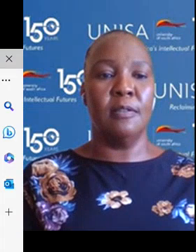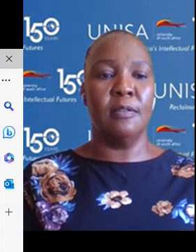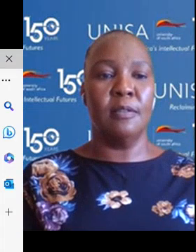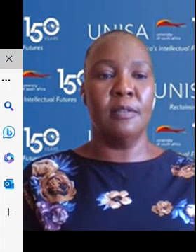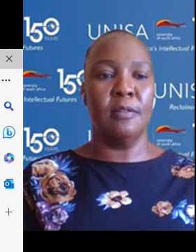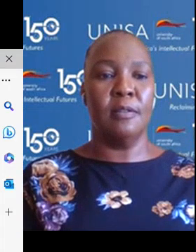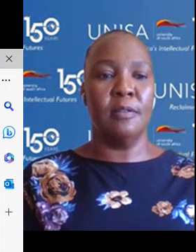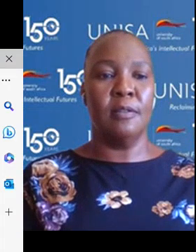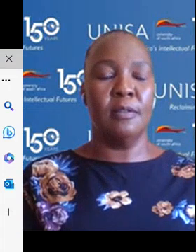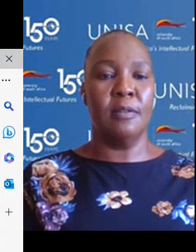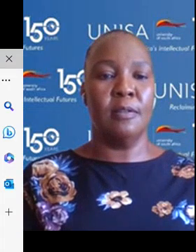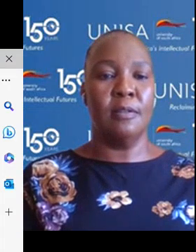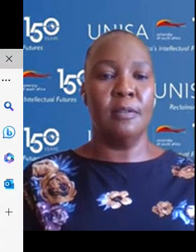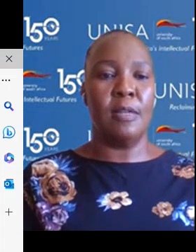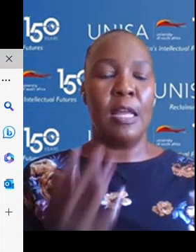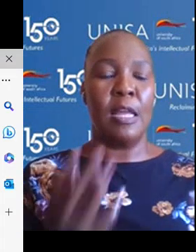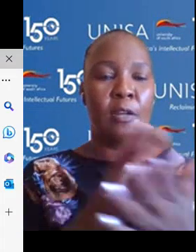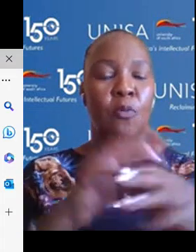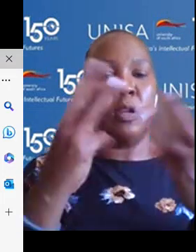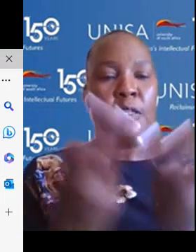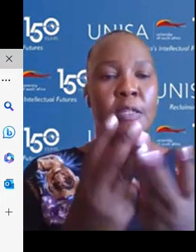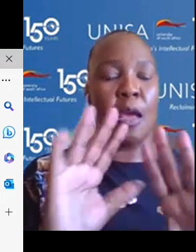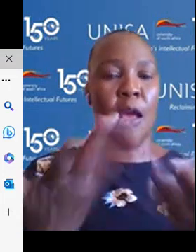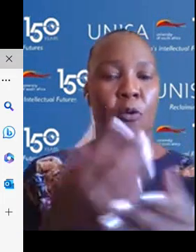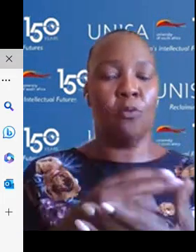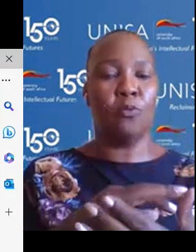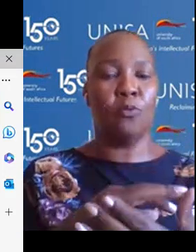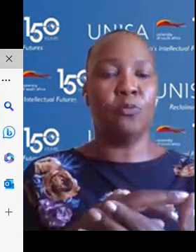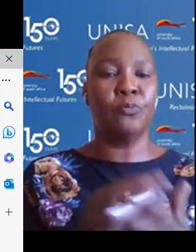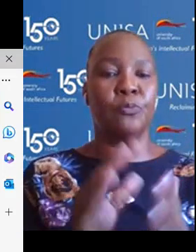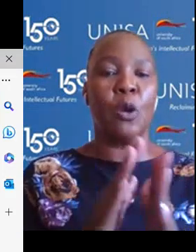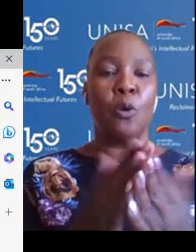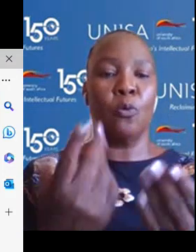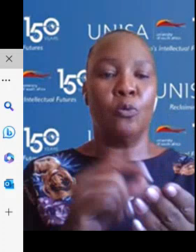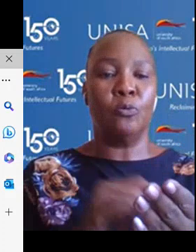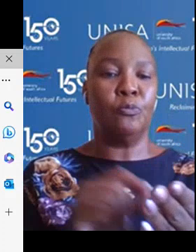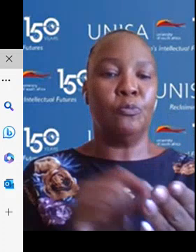a real world example of how a notebook can be used.